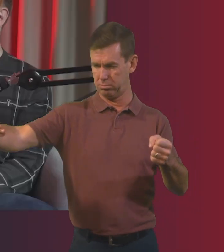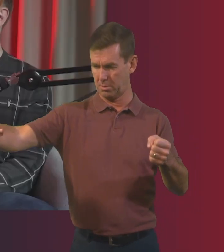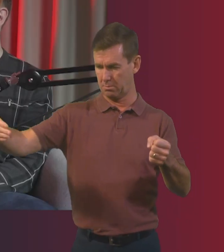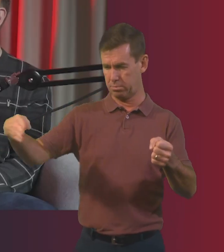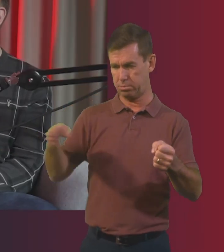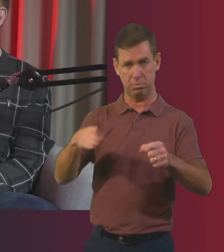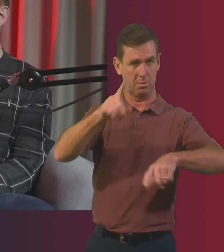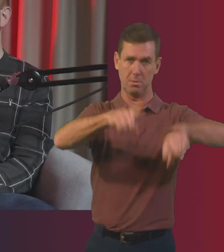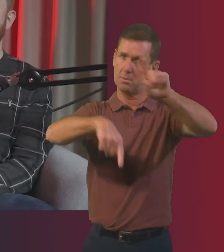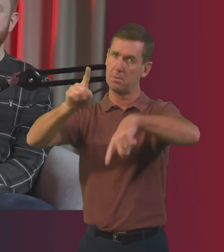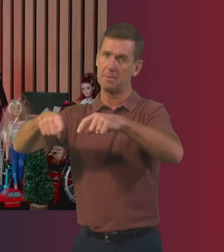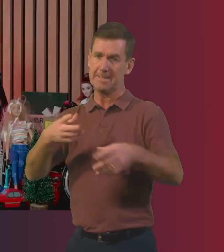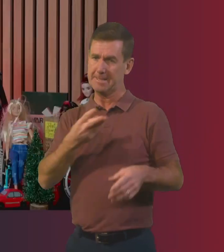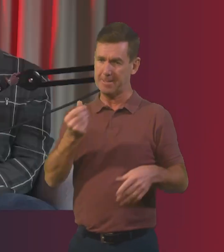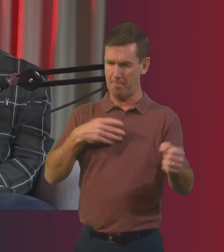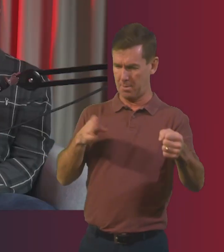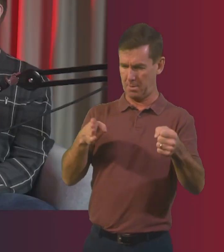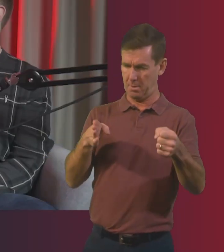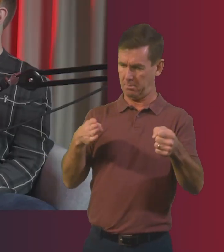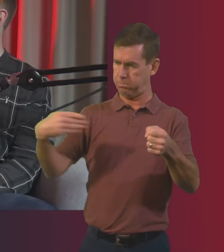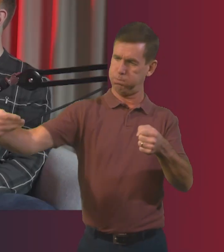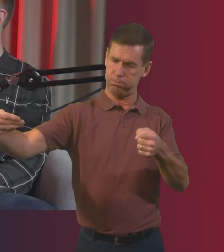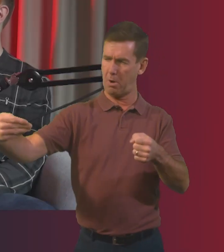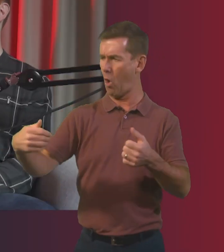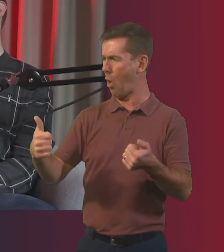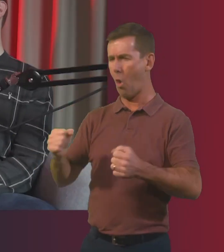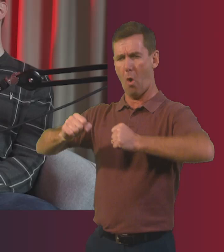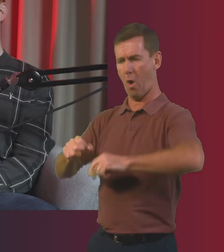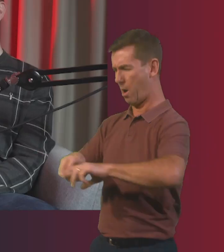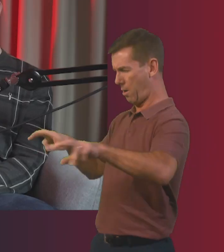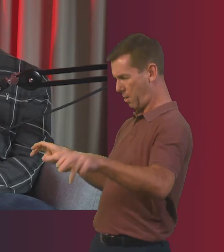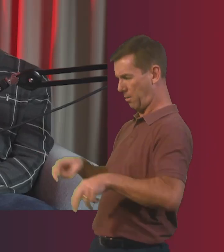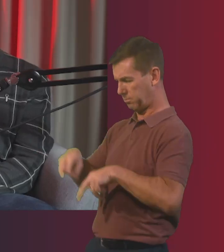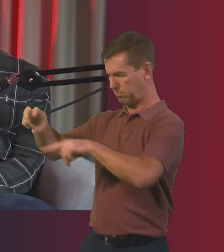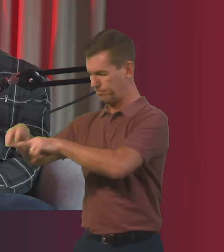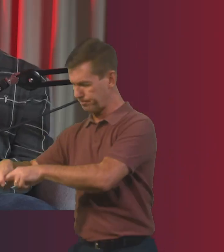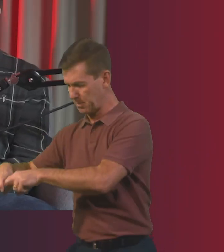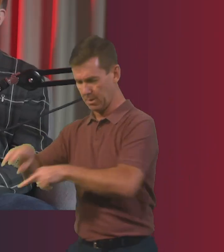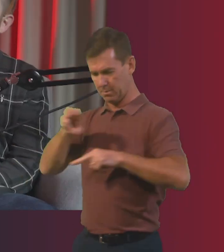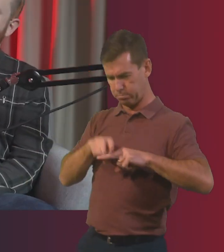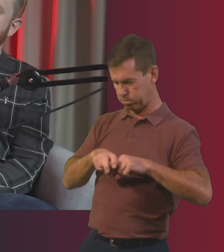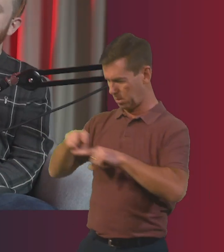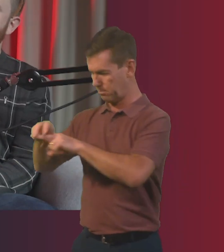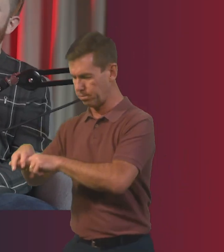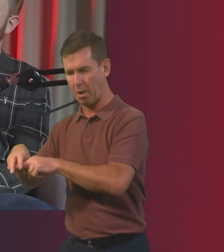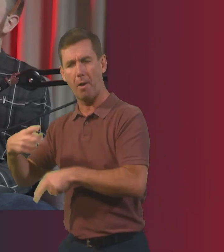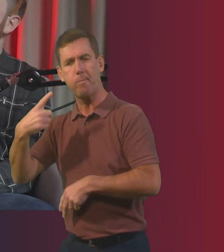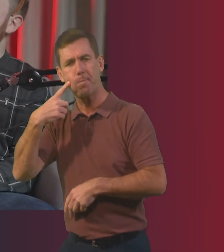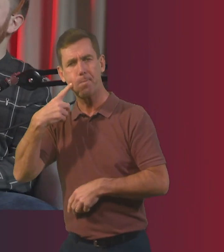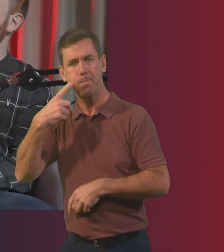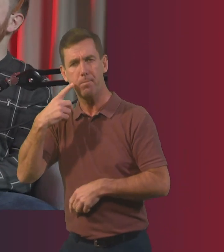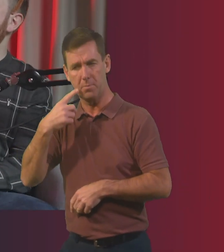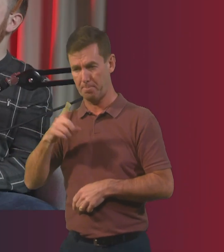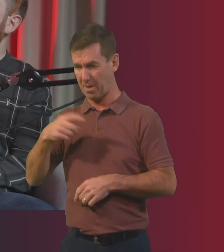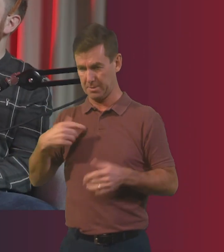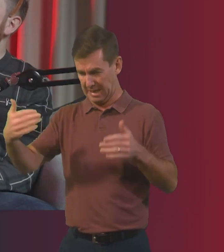surprising how much easier that can make things. That's another good point, Sam. How far do the doors open? So there's that. And also, if you, a lot of people